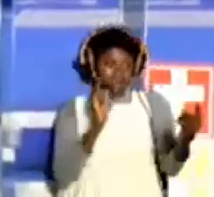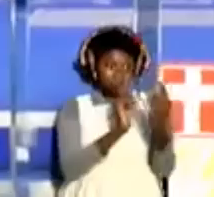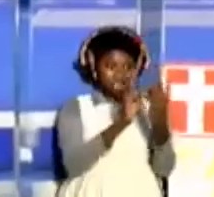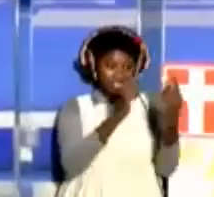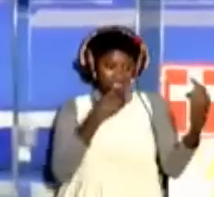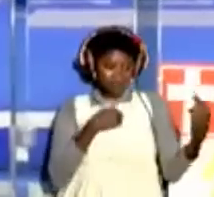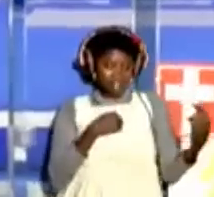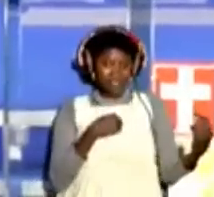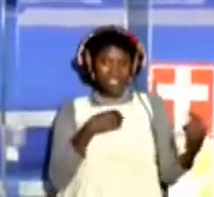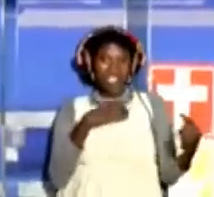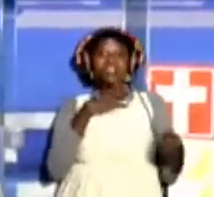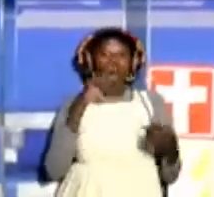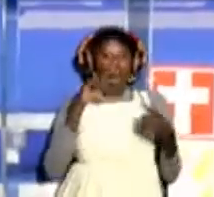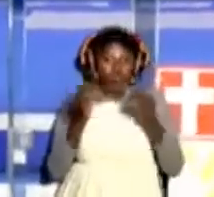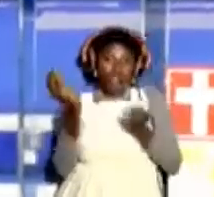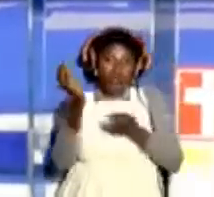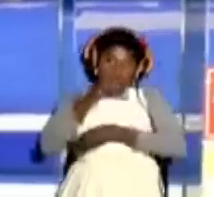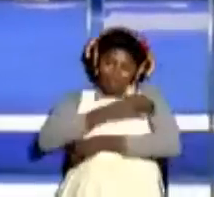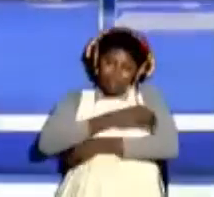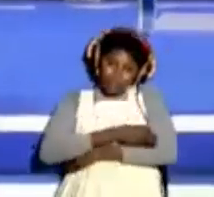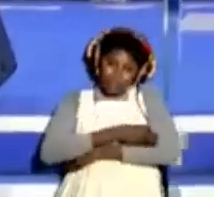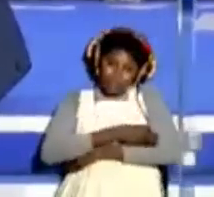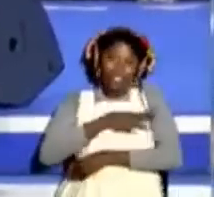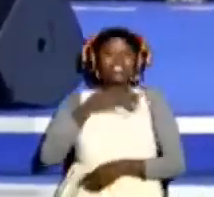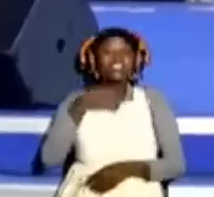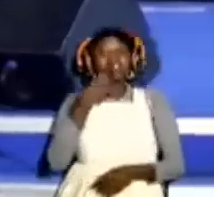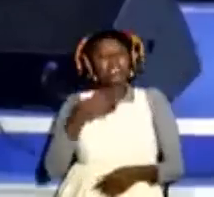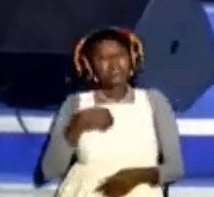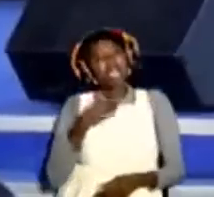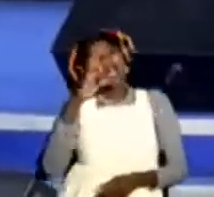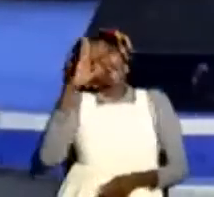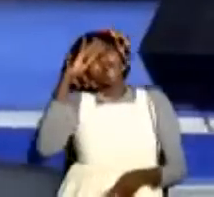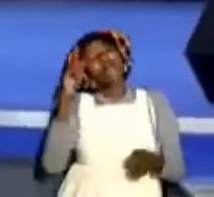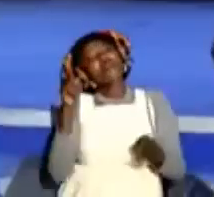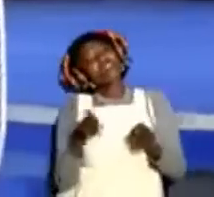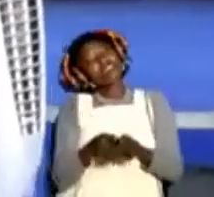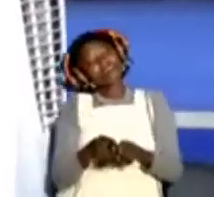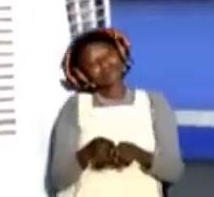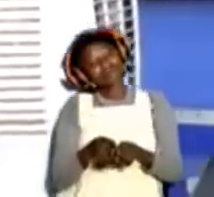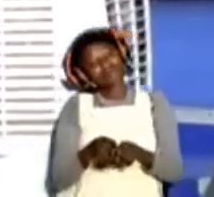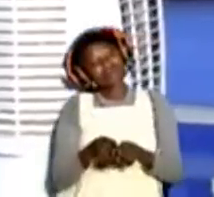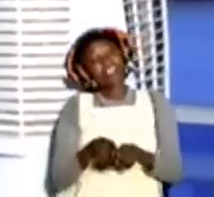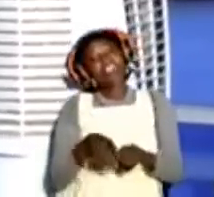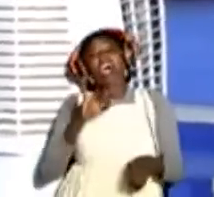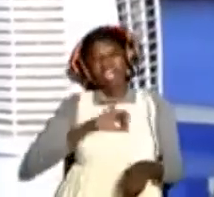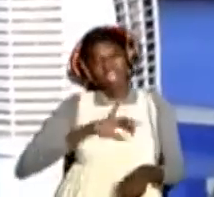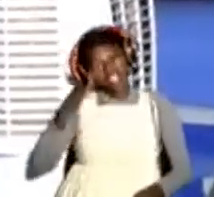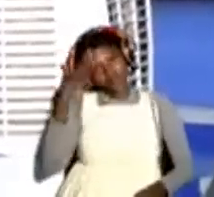me, to my office. He said, "Brother Gbile,